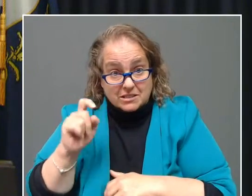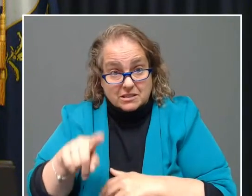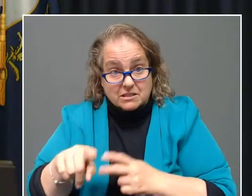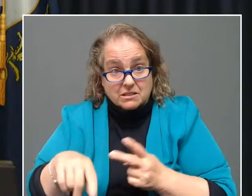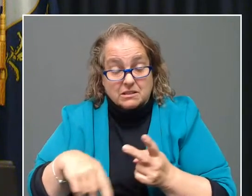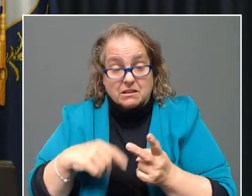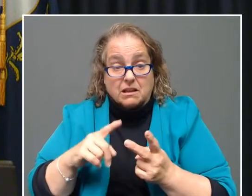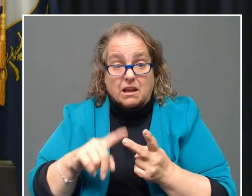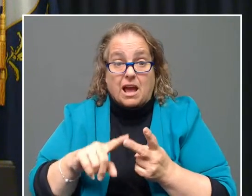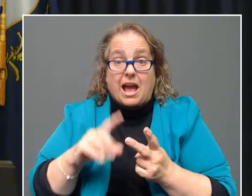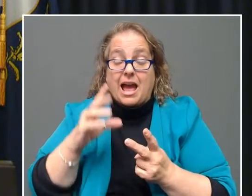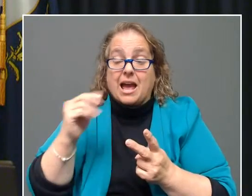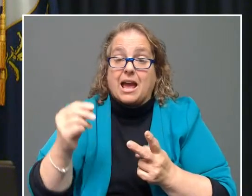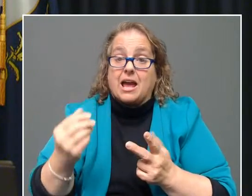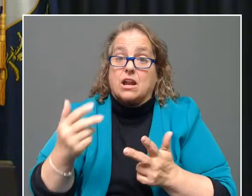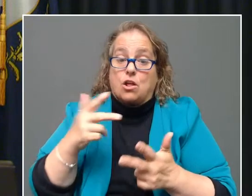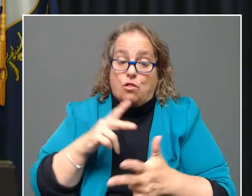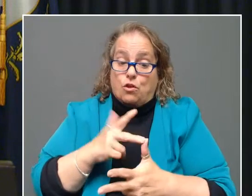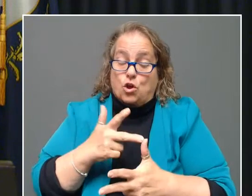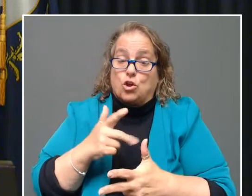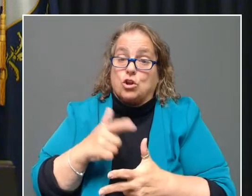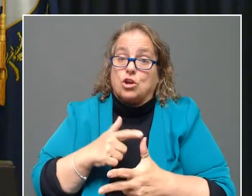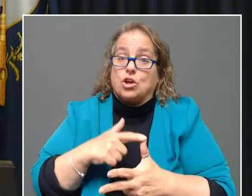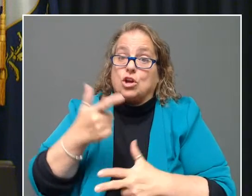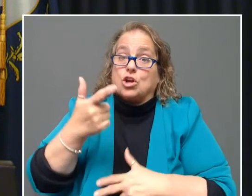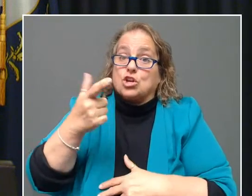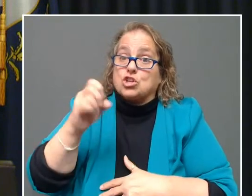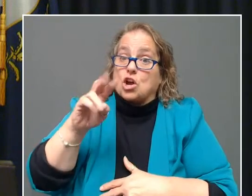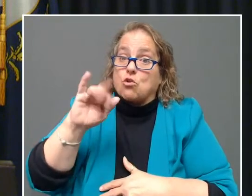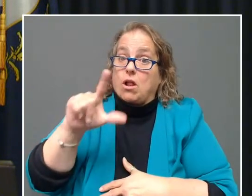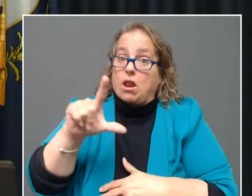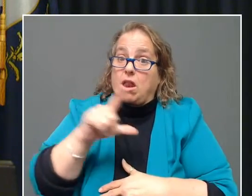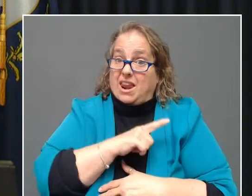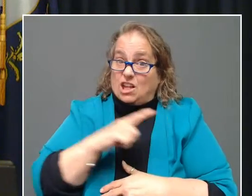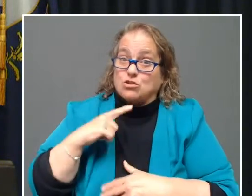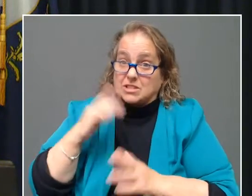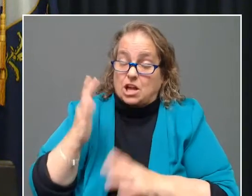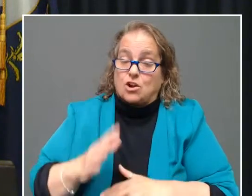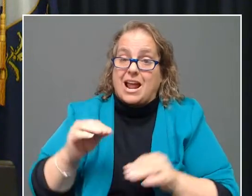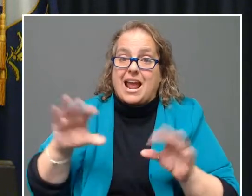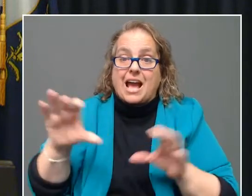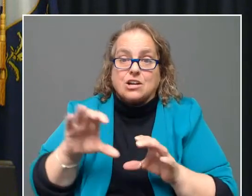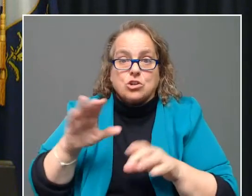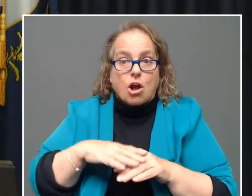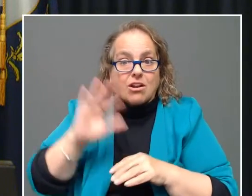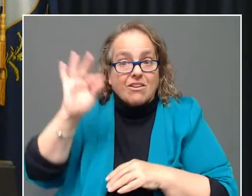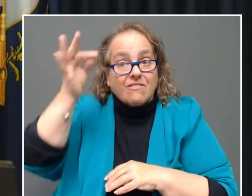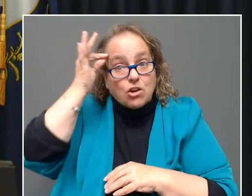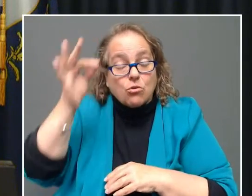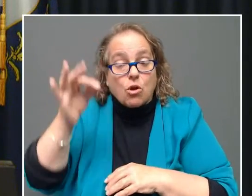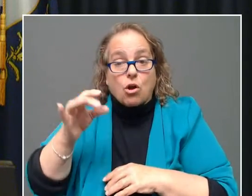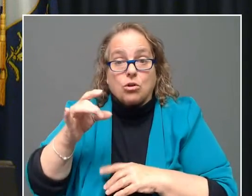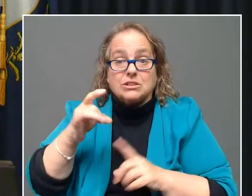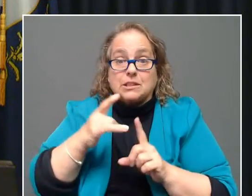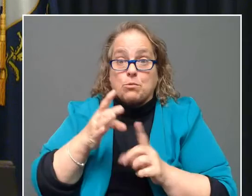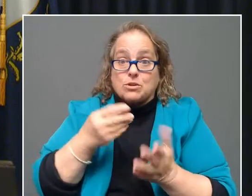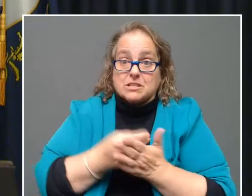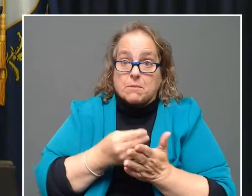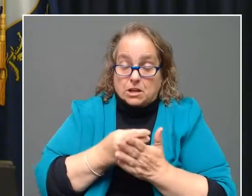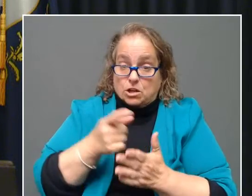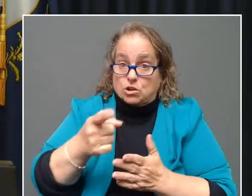General Assembly and action on the federal stimulus money, do you anticipate that by midnight tomorrow? Any